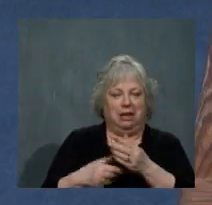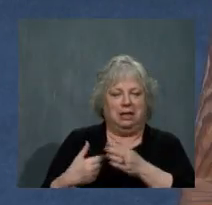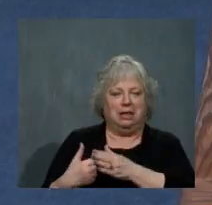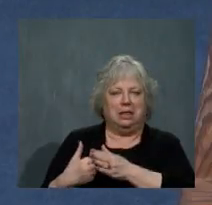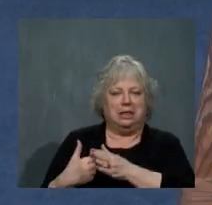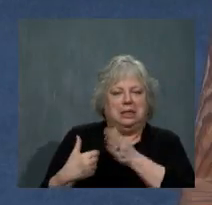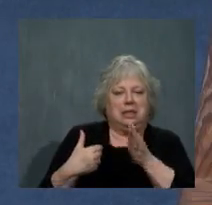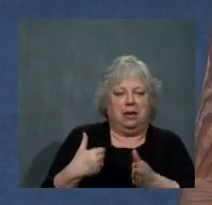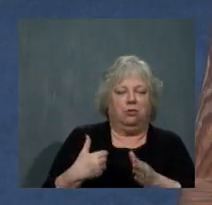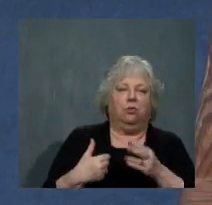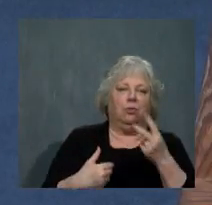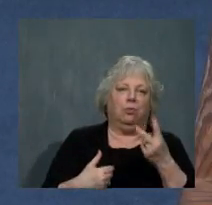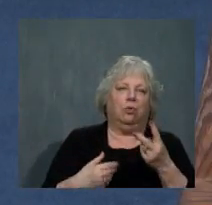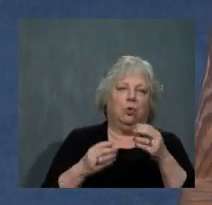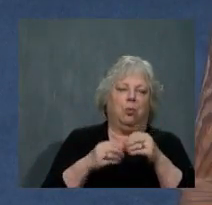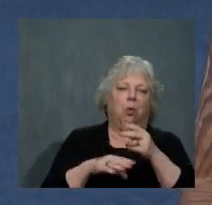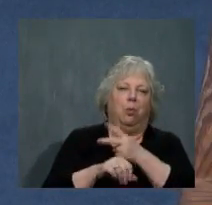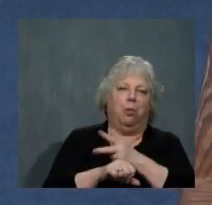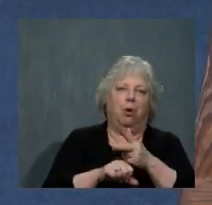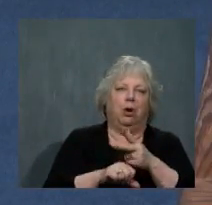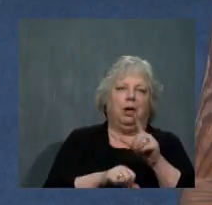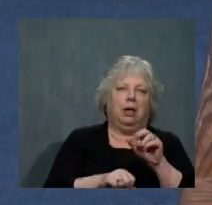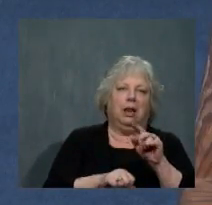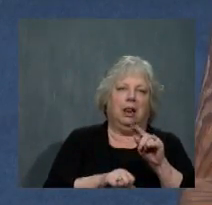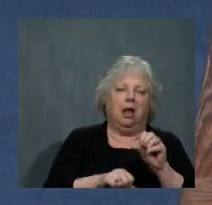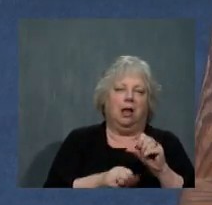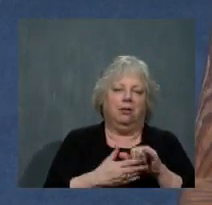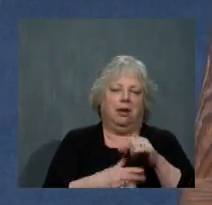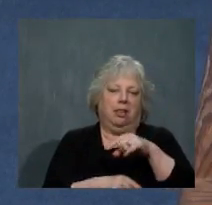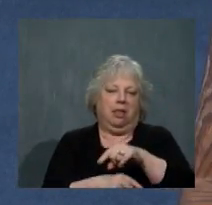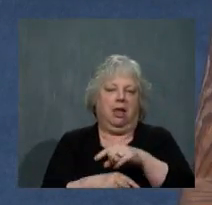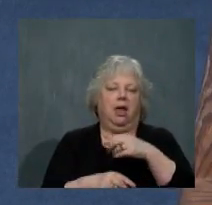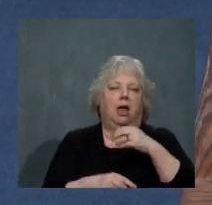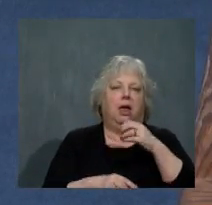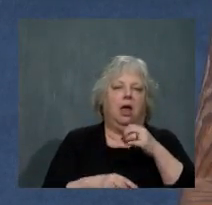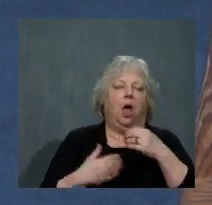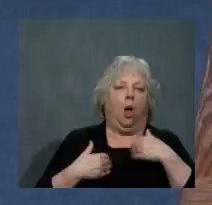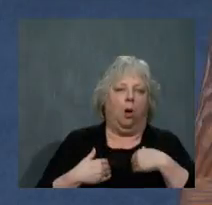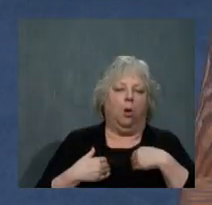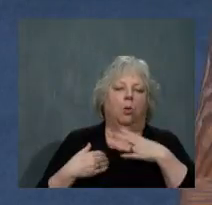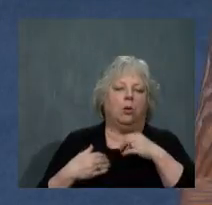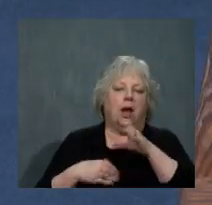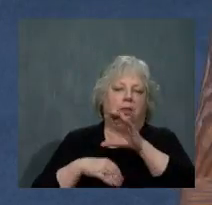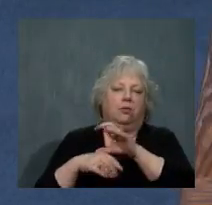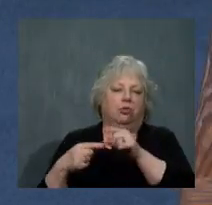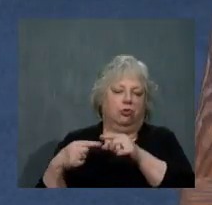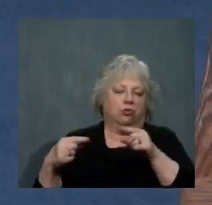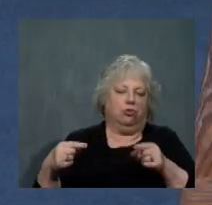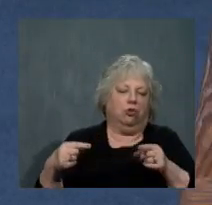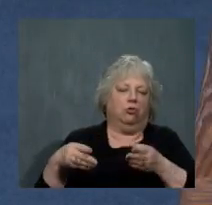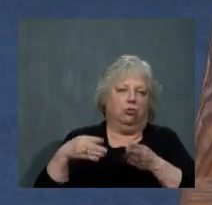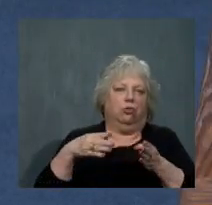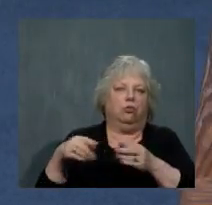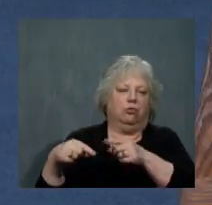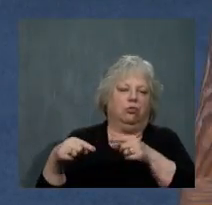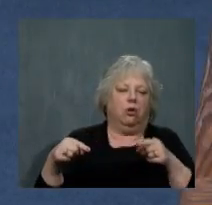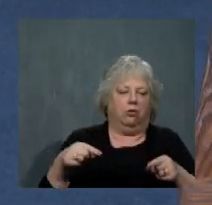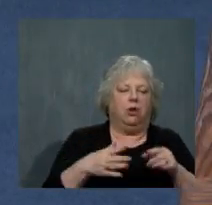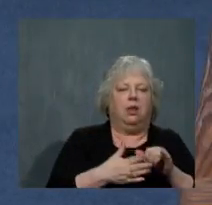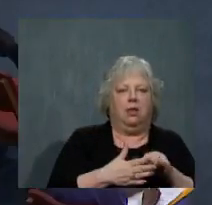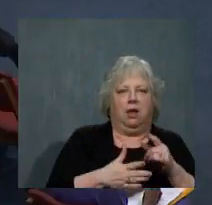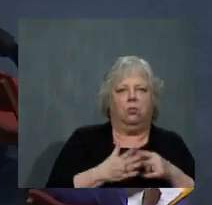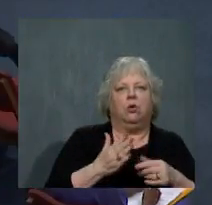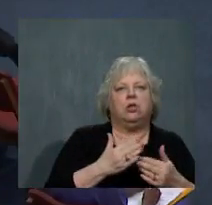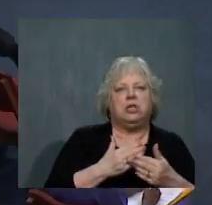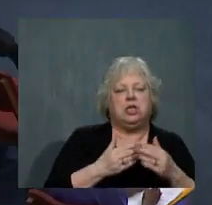adjacent to two other parking lots that they own, and it's across the street from the church. That's what he shared with me when he sent in the